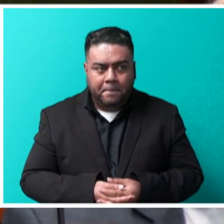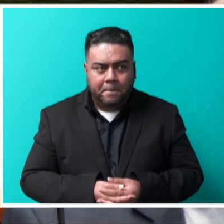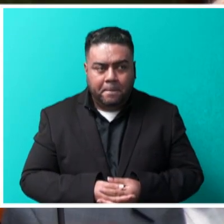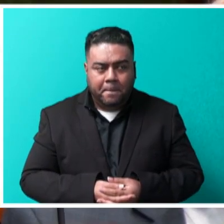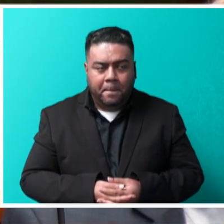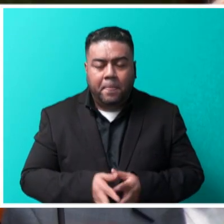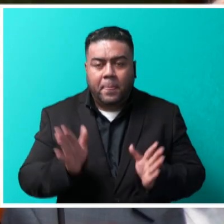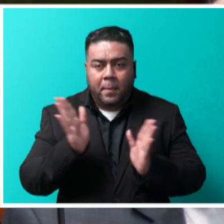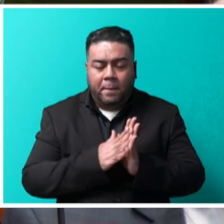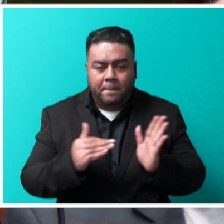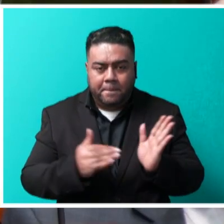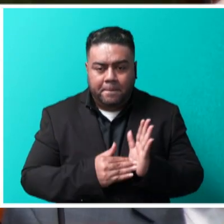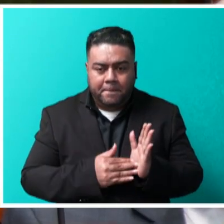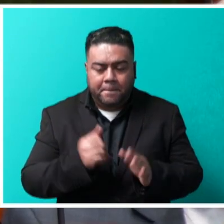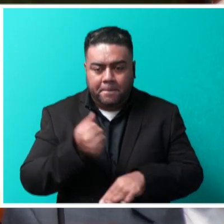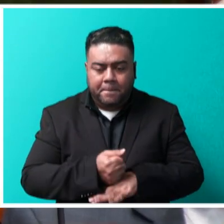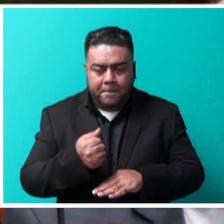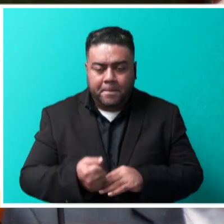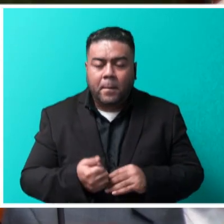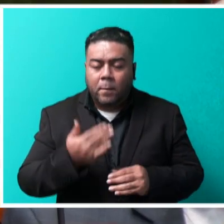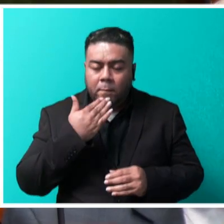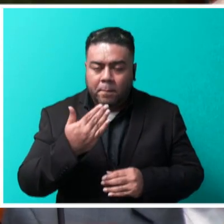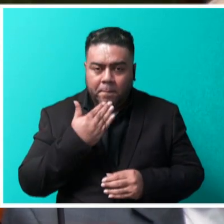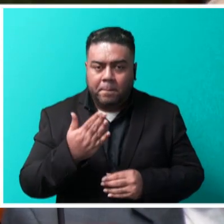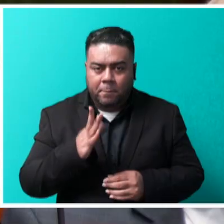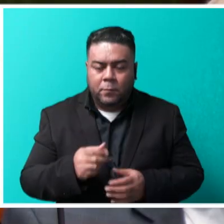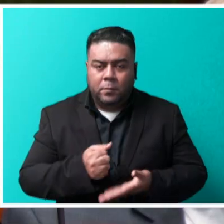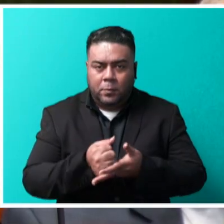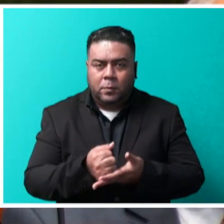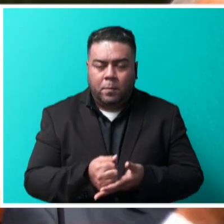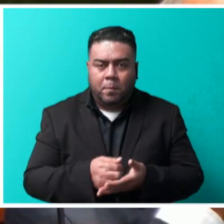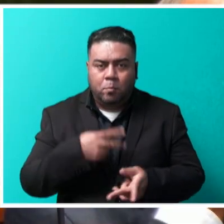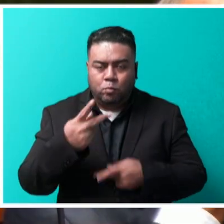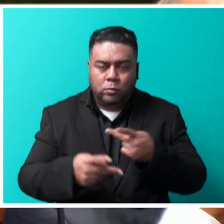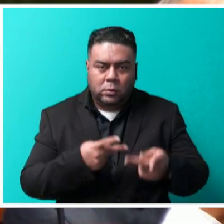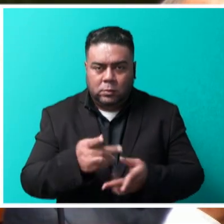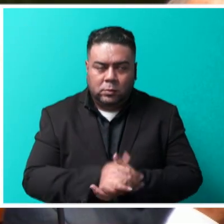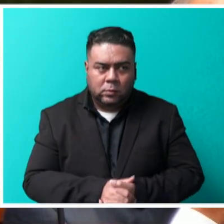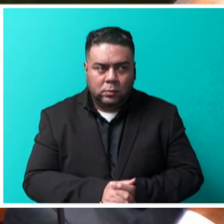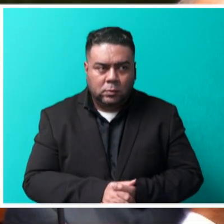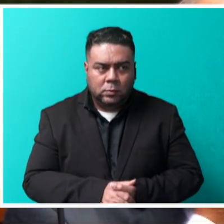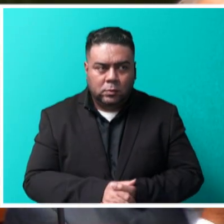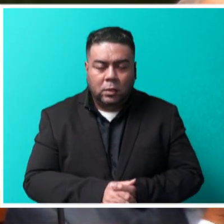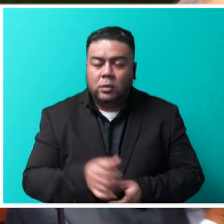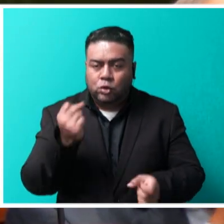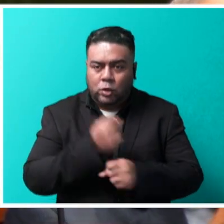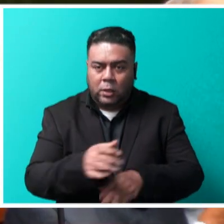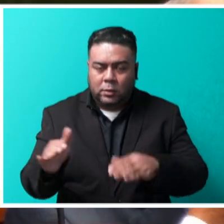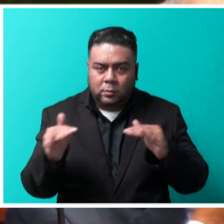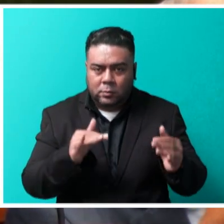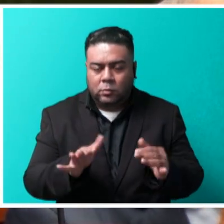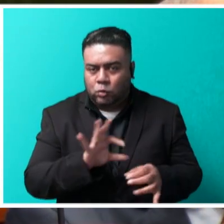New Zealand government and SPC for supporting this process. Importantly, Mr. Speaker, gender equality is no